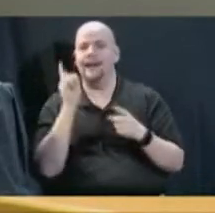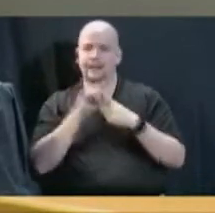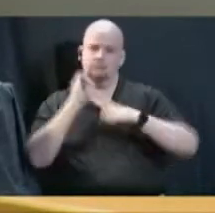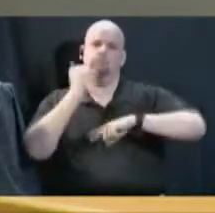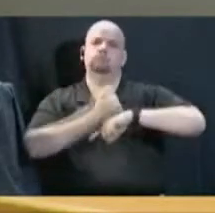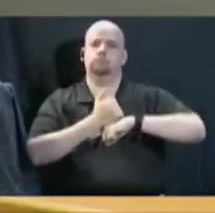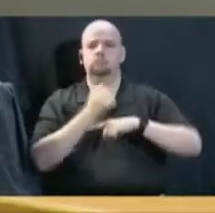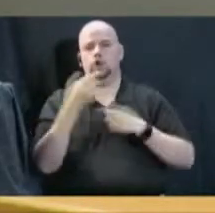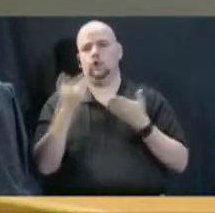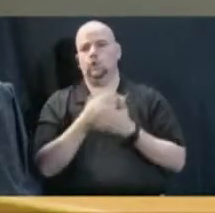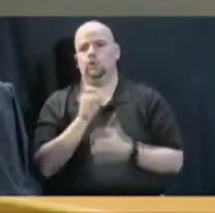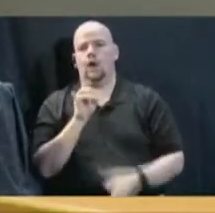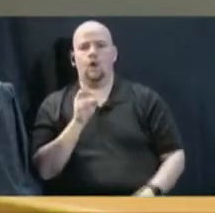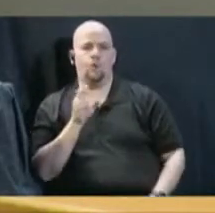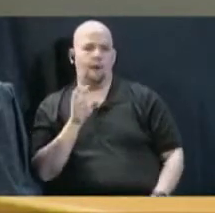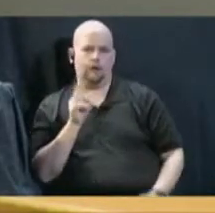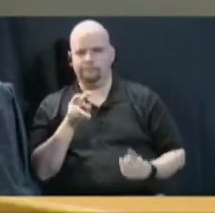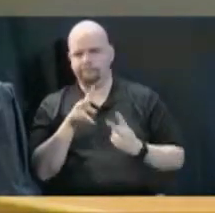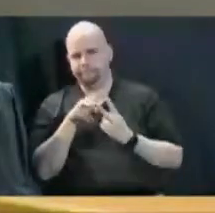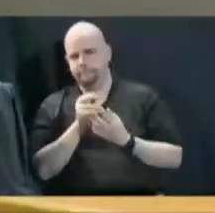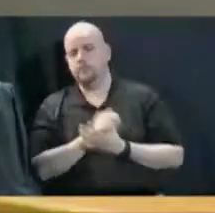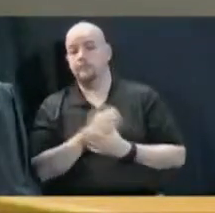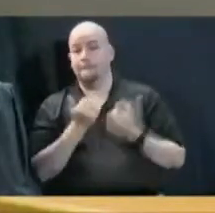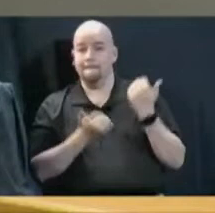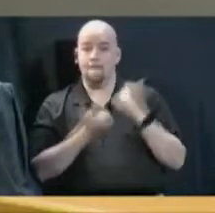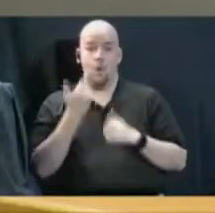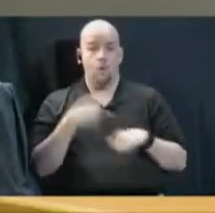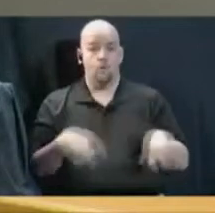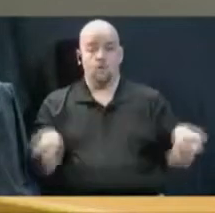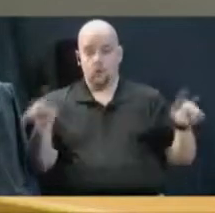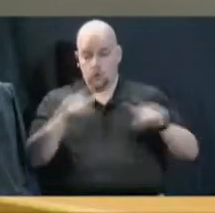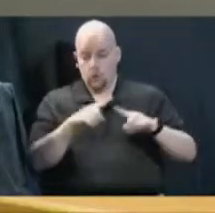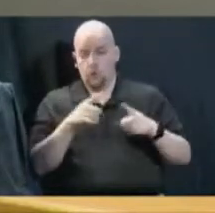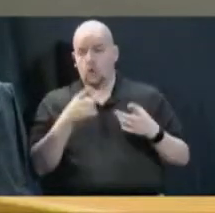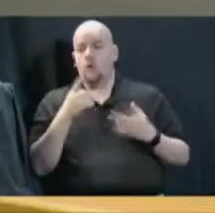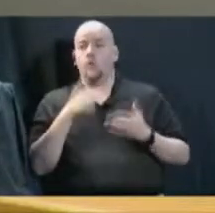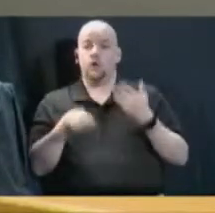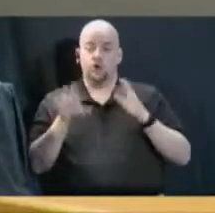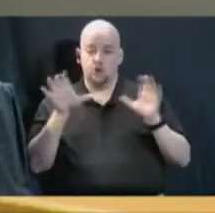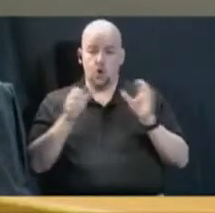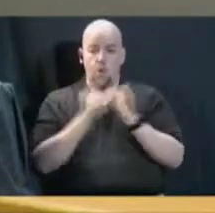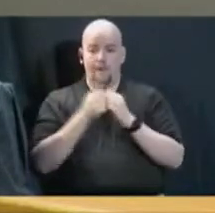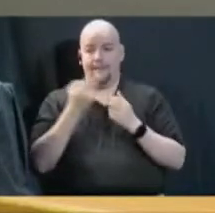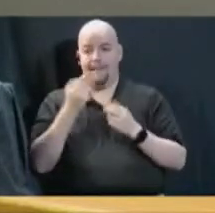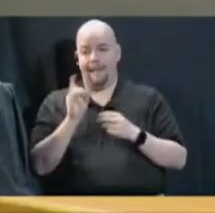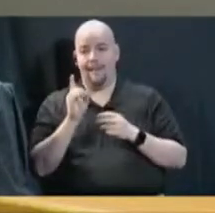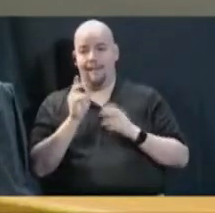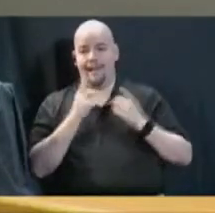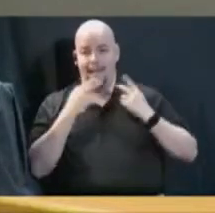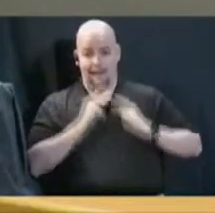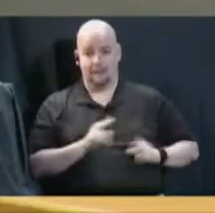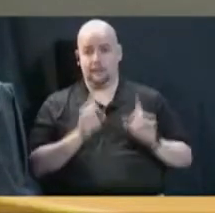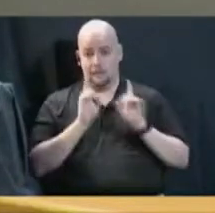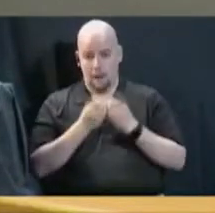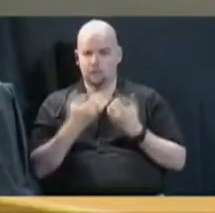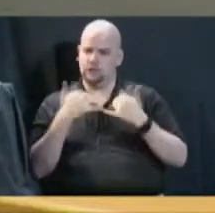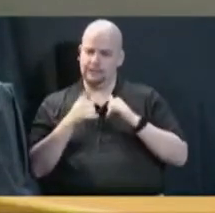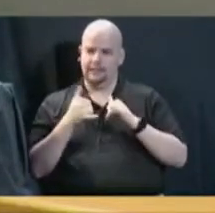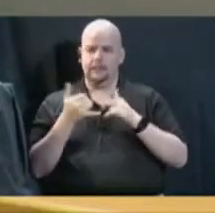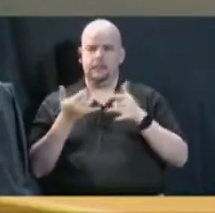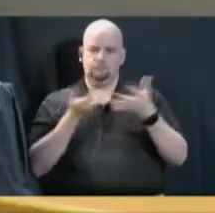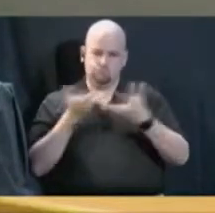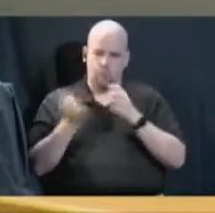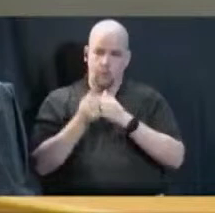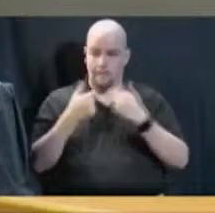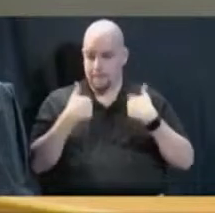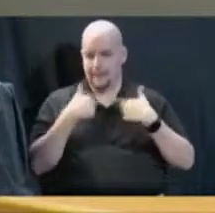place. So for most of you, and what you deal with the health department, you'll still deal with me until the end of the